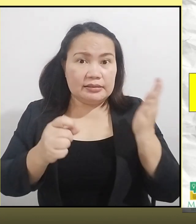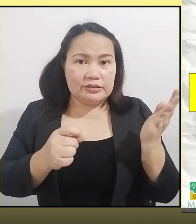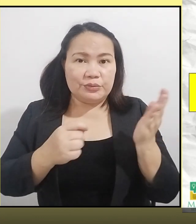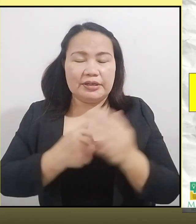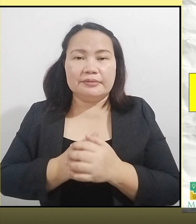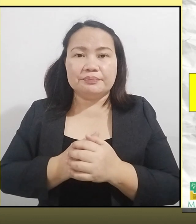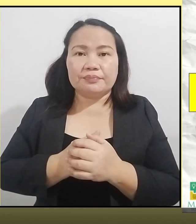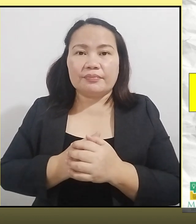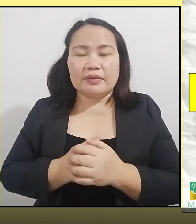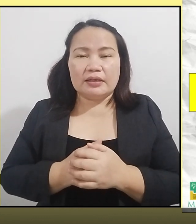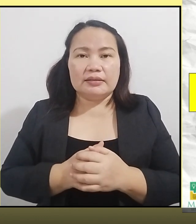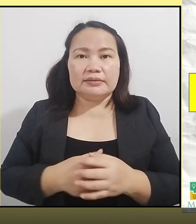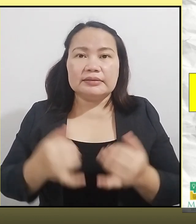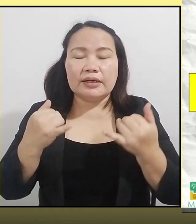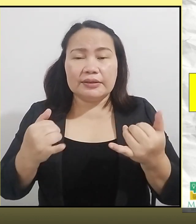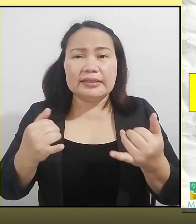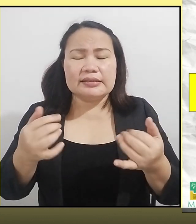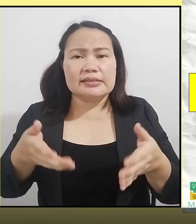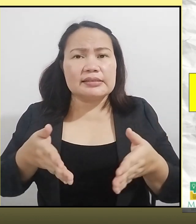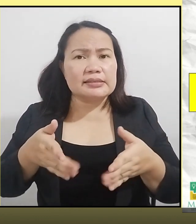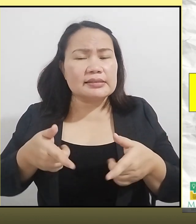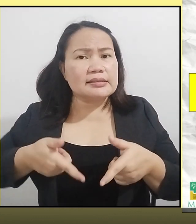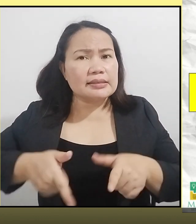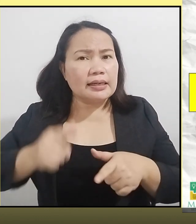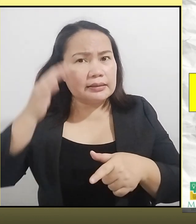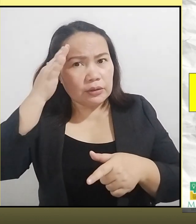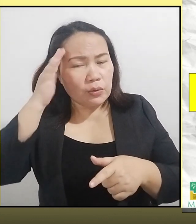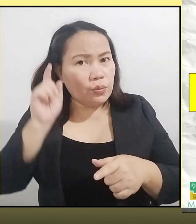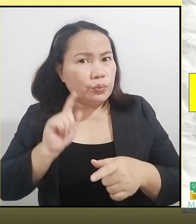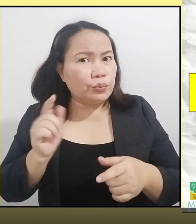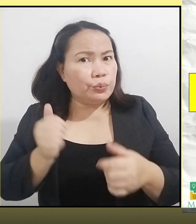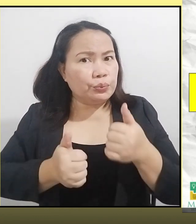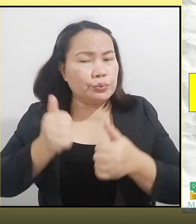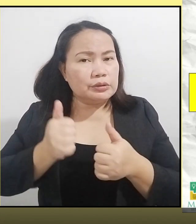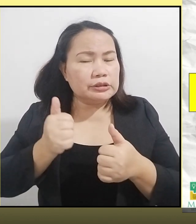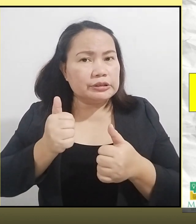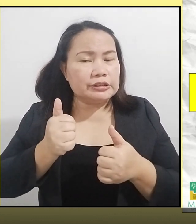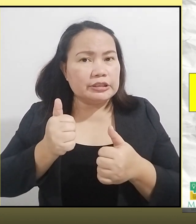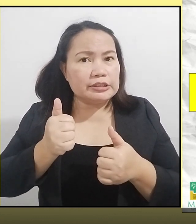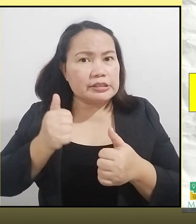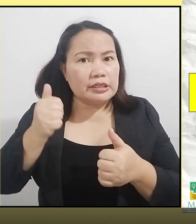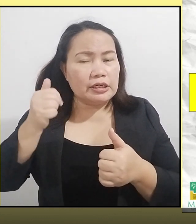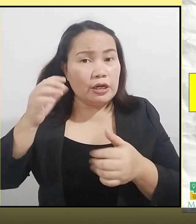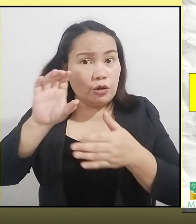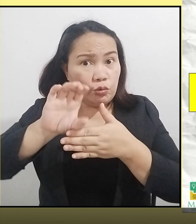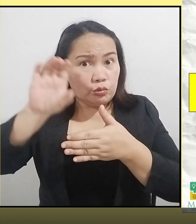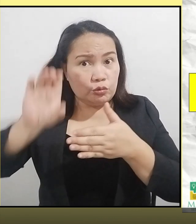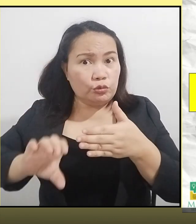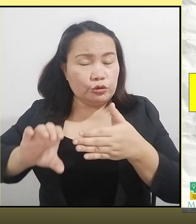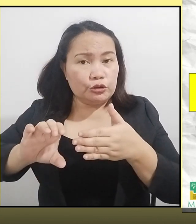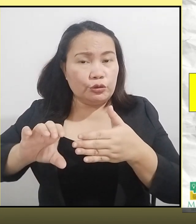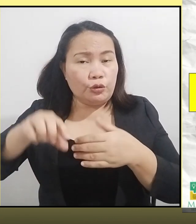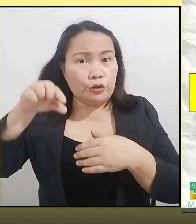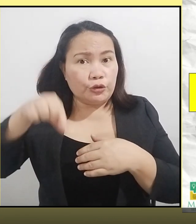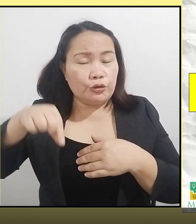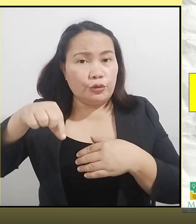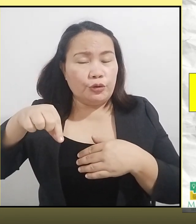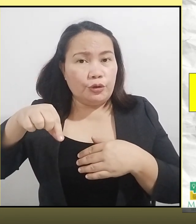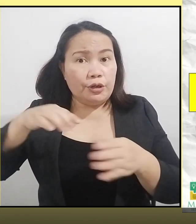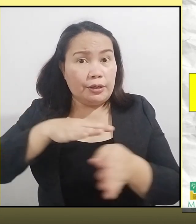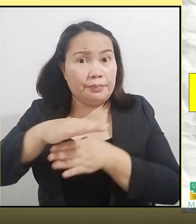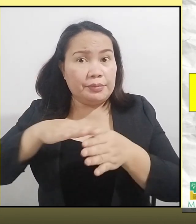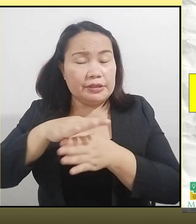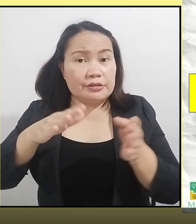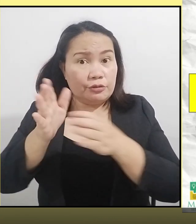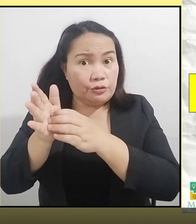it this way. Now let's identify kung ano yung conclusion natin or yung value ng letter Q natin. Based sa ating